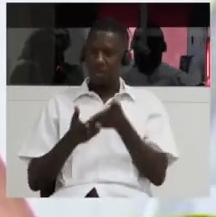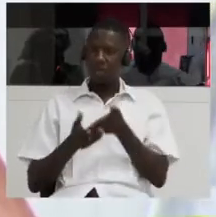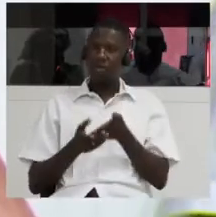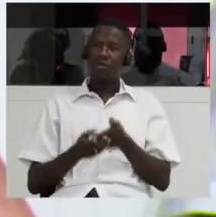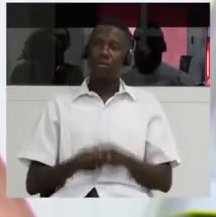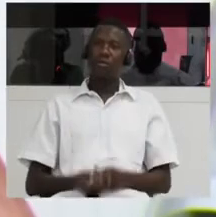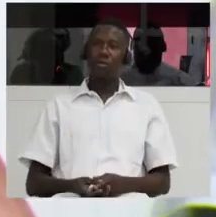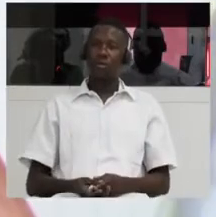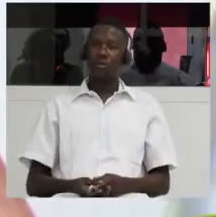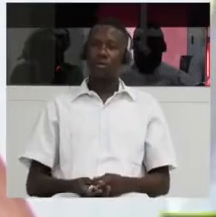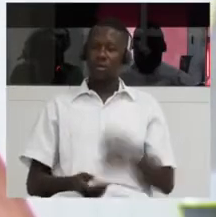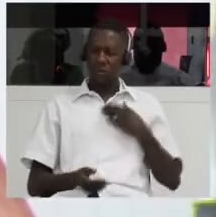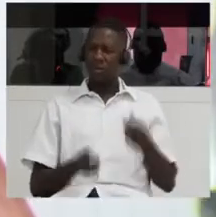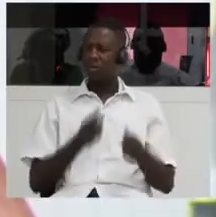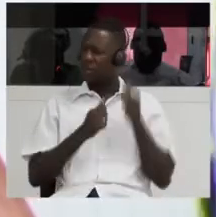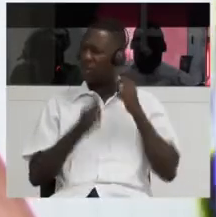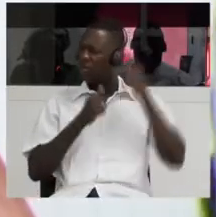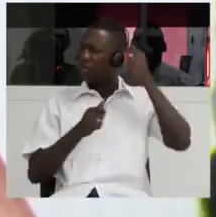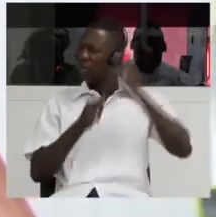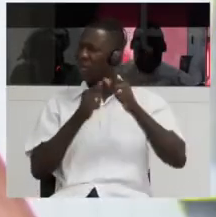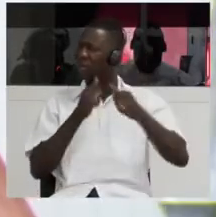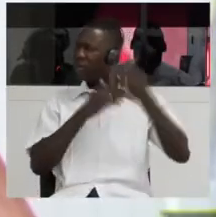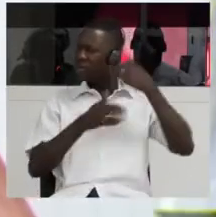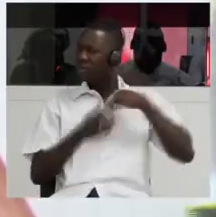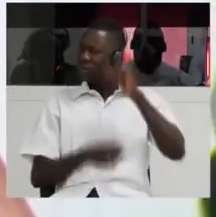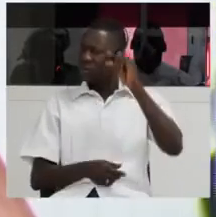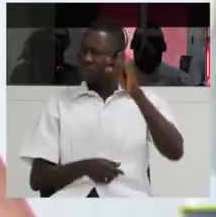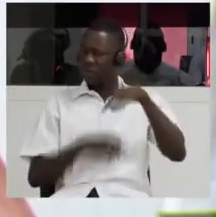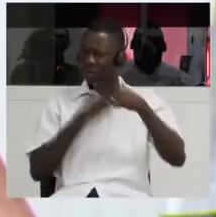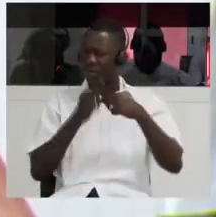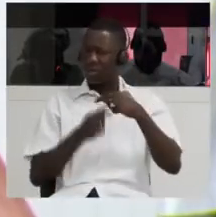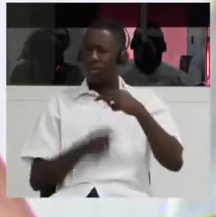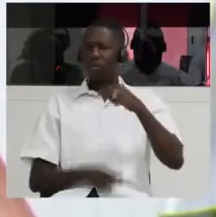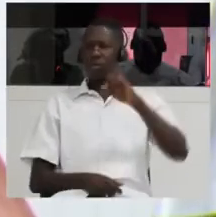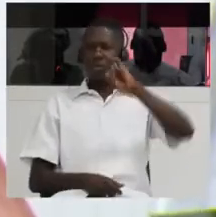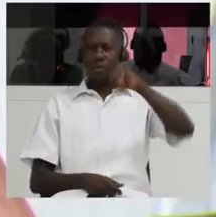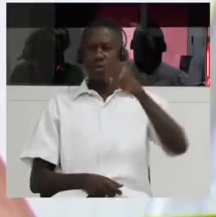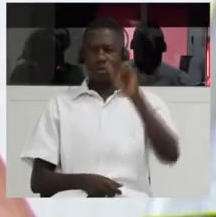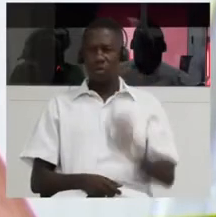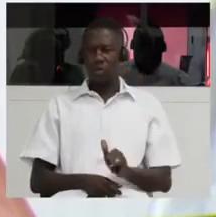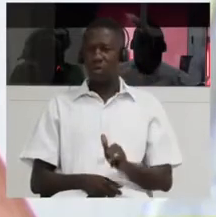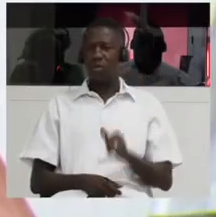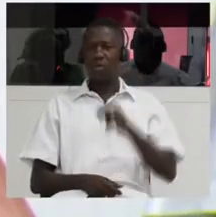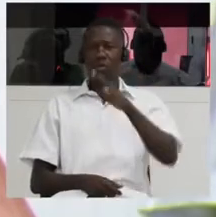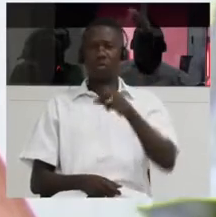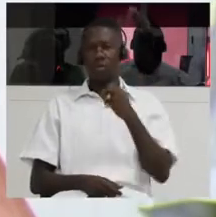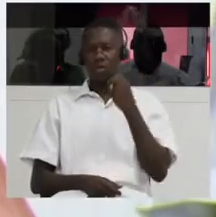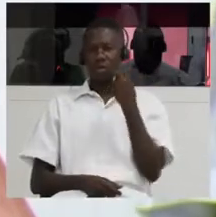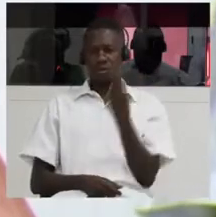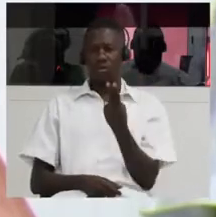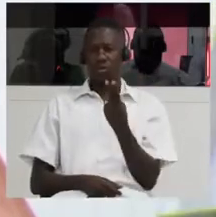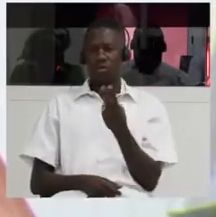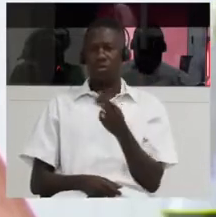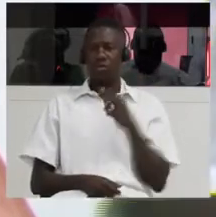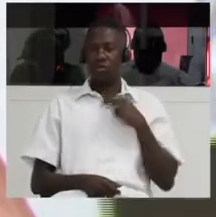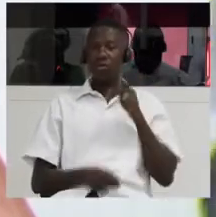let me take your mind back a little bit to July 22nd. From the bridge, how did